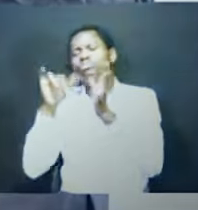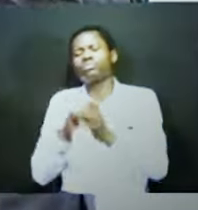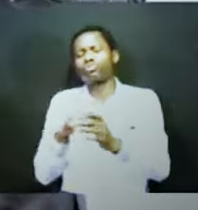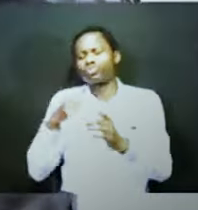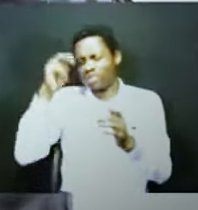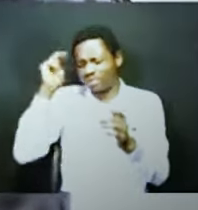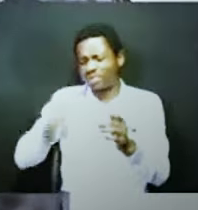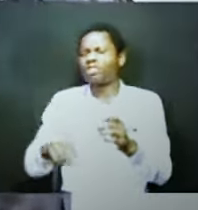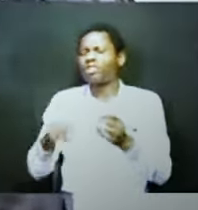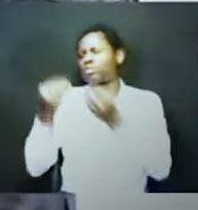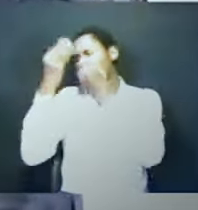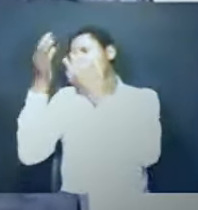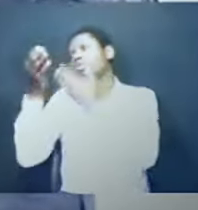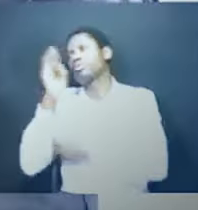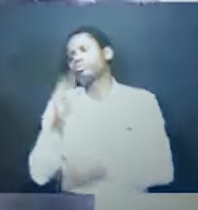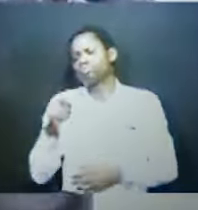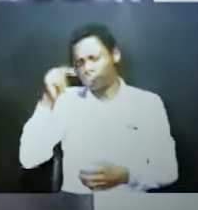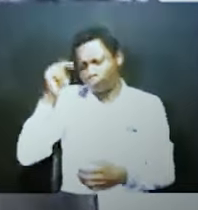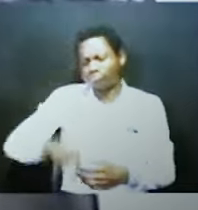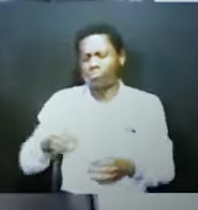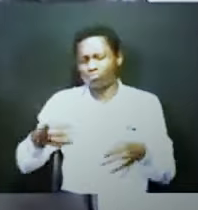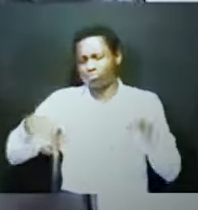obey